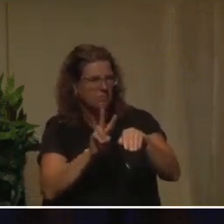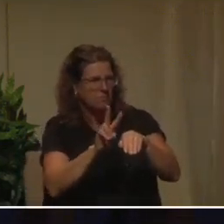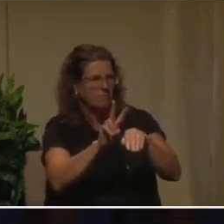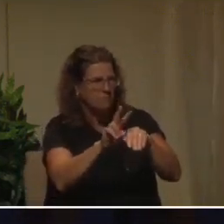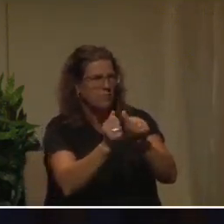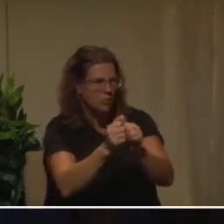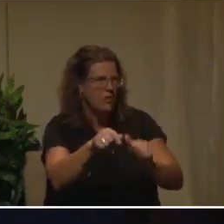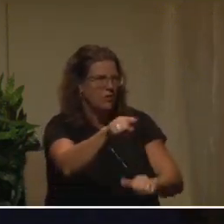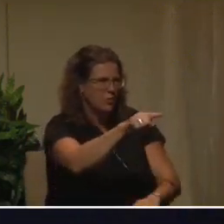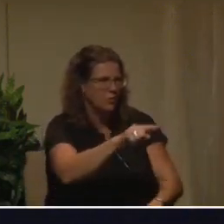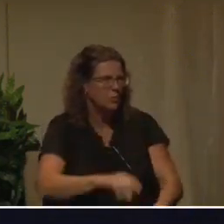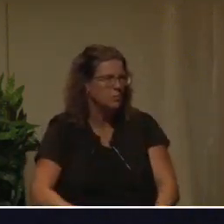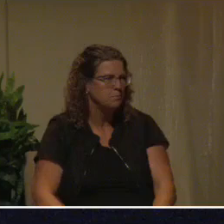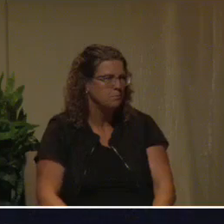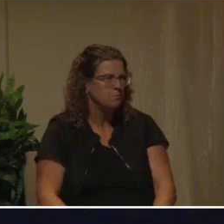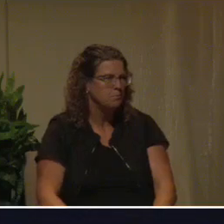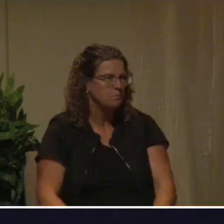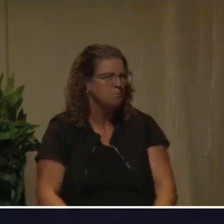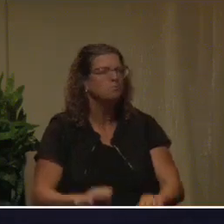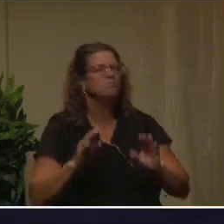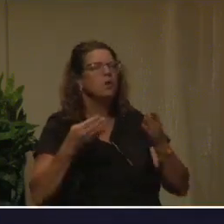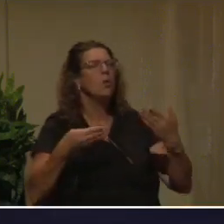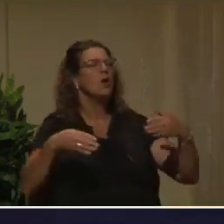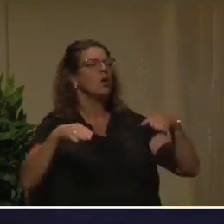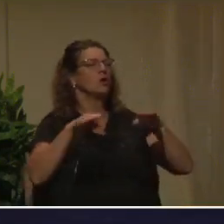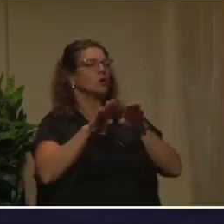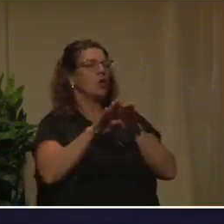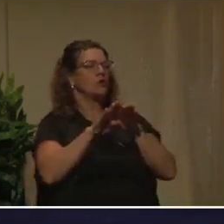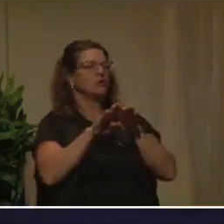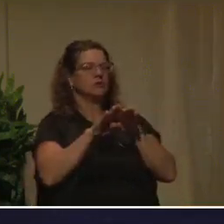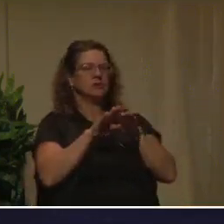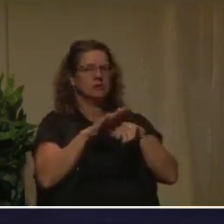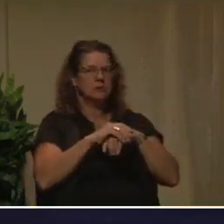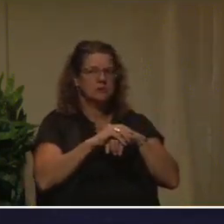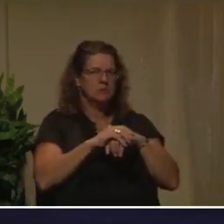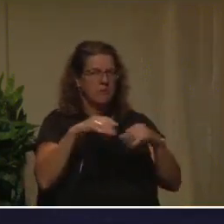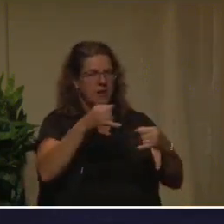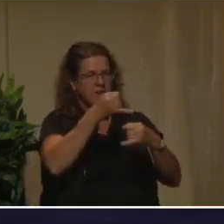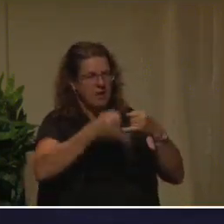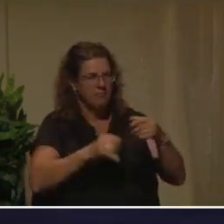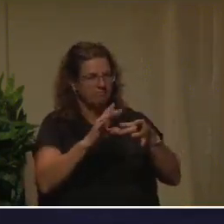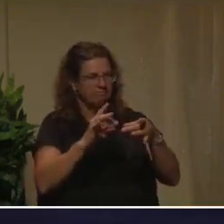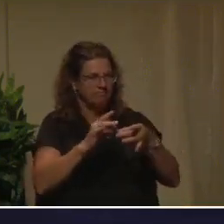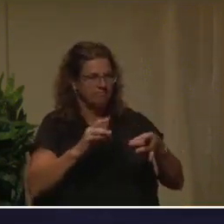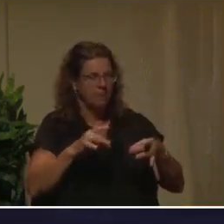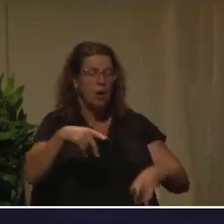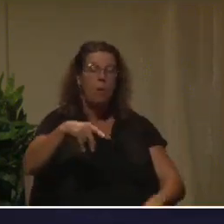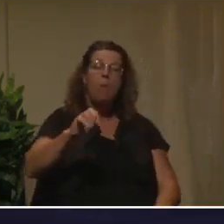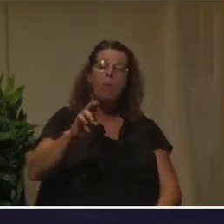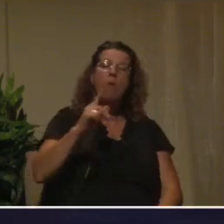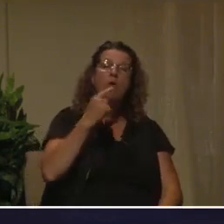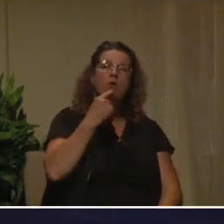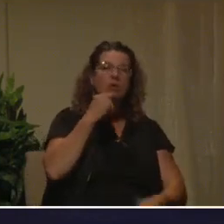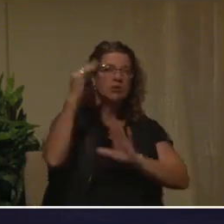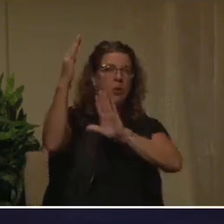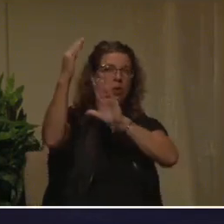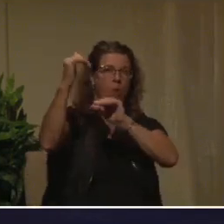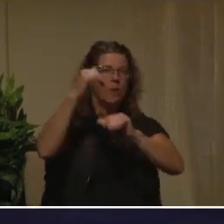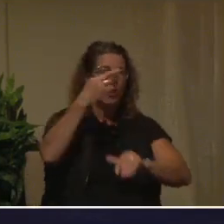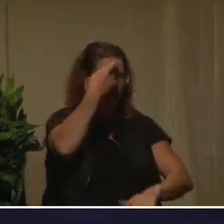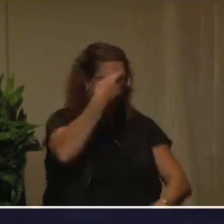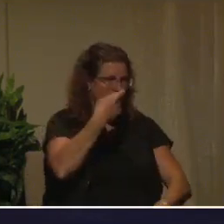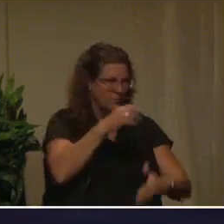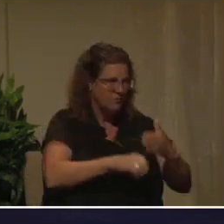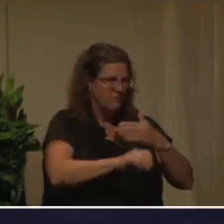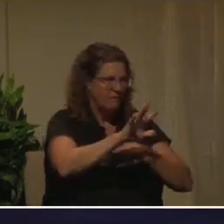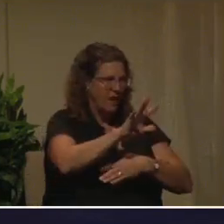I just want to close with this passage today. Paul speaks in another place about hope. Romans 5, 2-3,